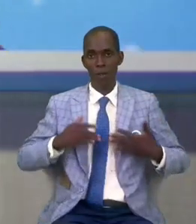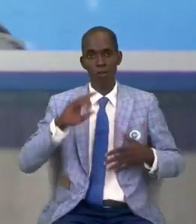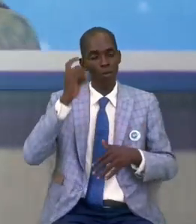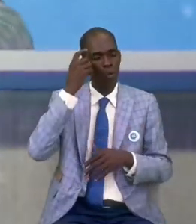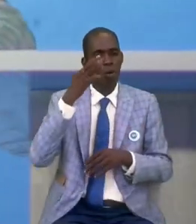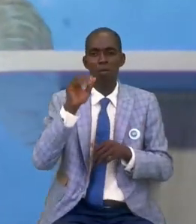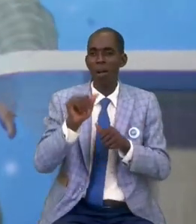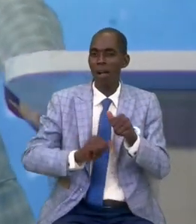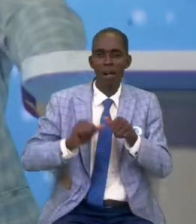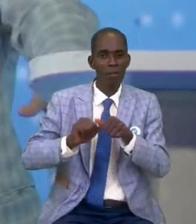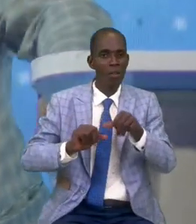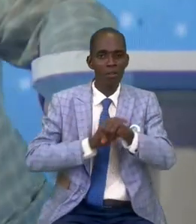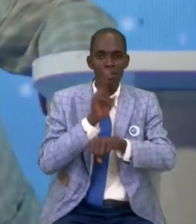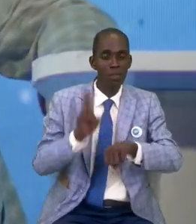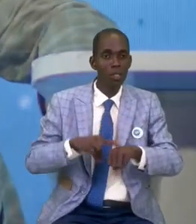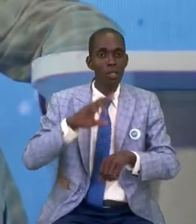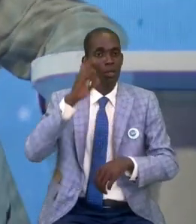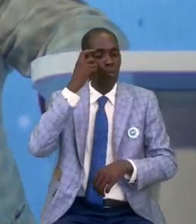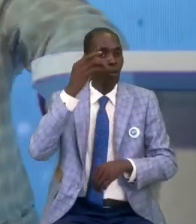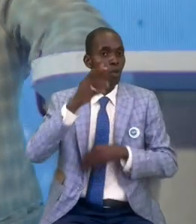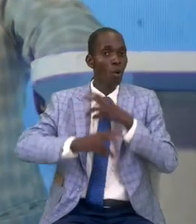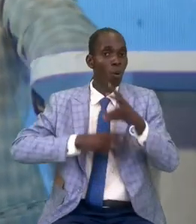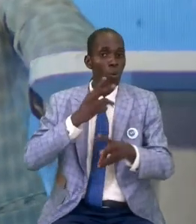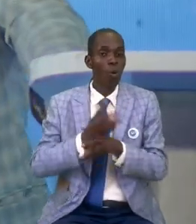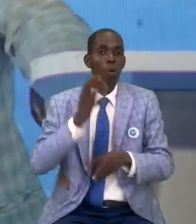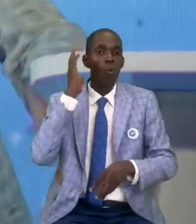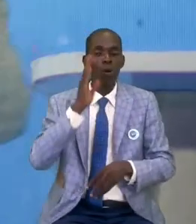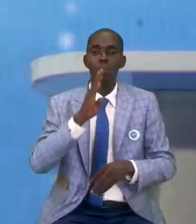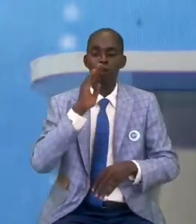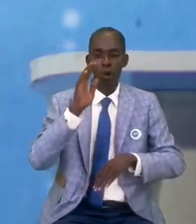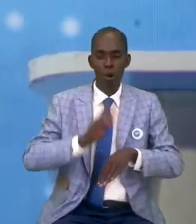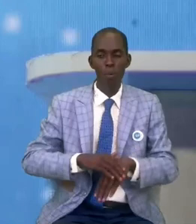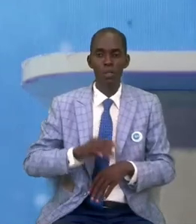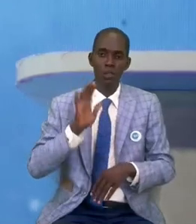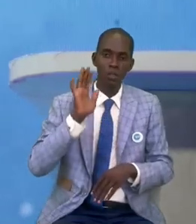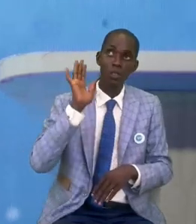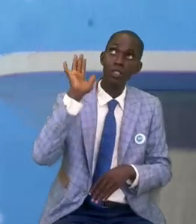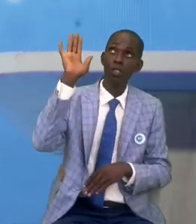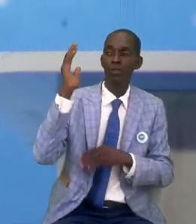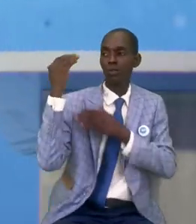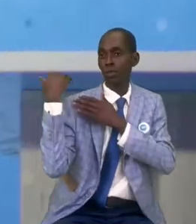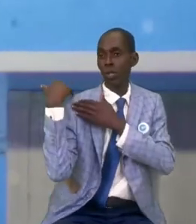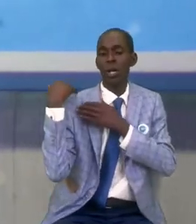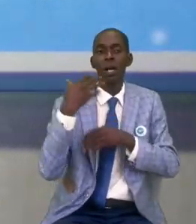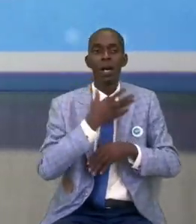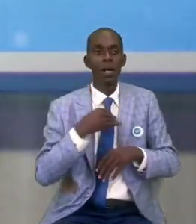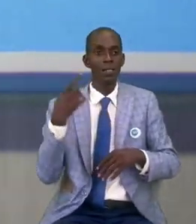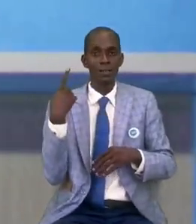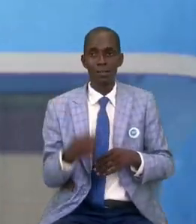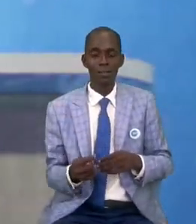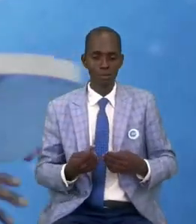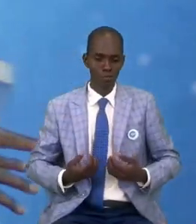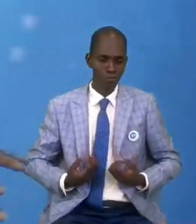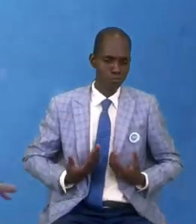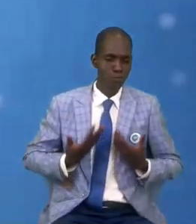a shoulder, and the zeal of the Lord shall make it happen. And now we come to the New Testament. It says, here